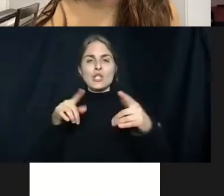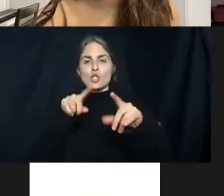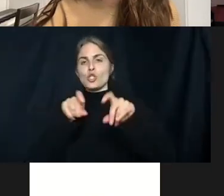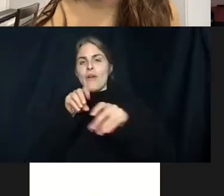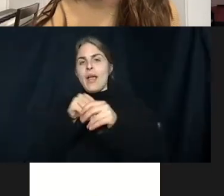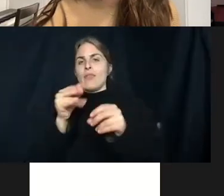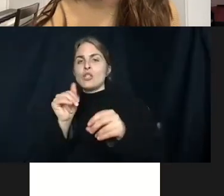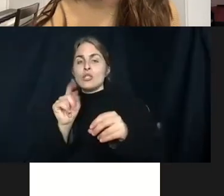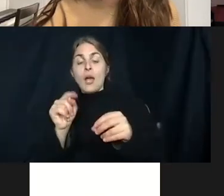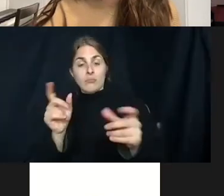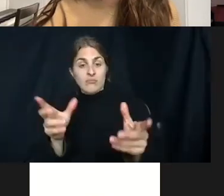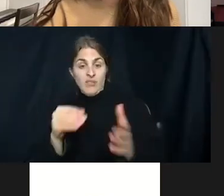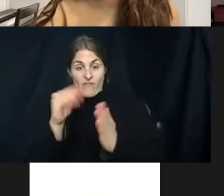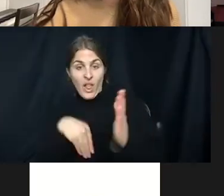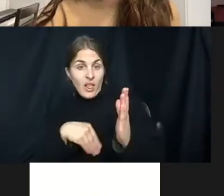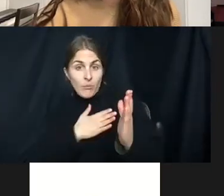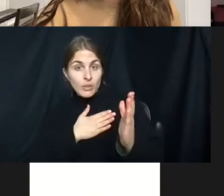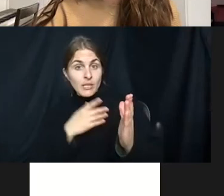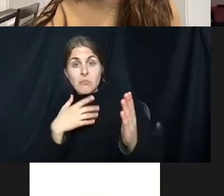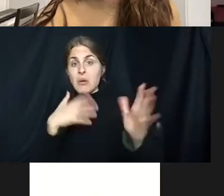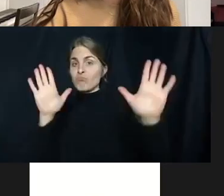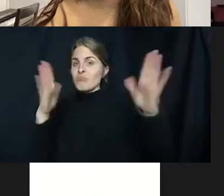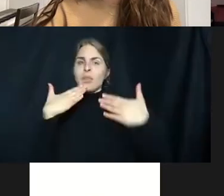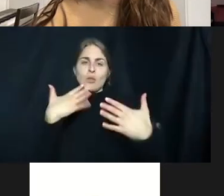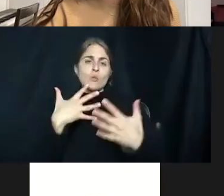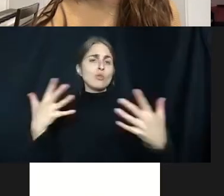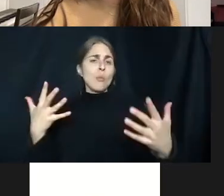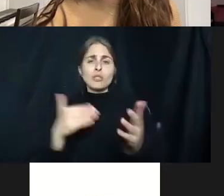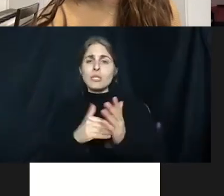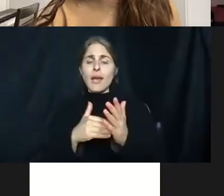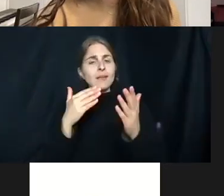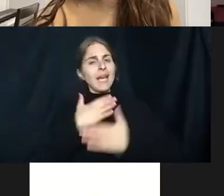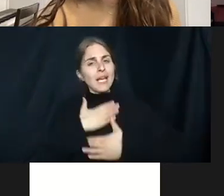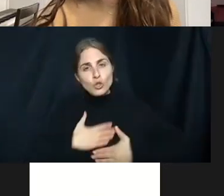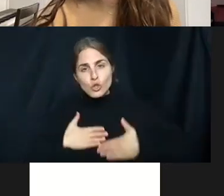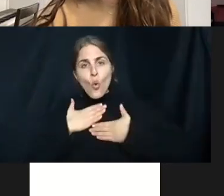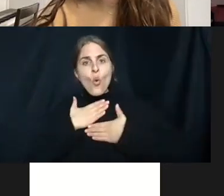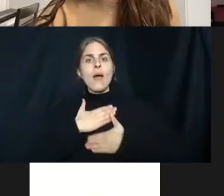fill out. But other than that, thank you all so much again, and I hope you enjoyed